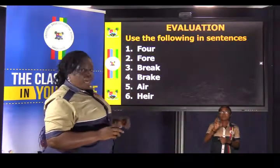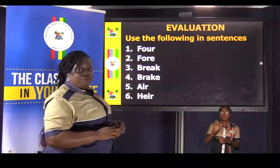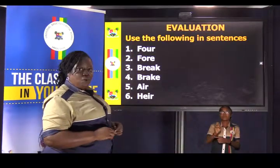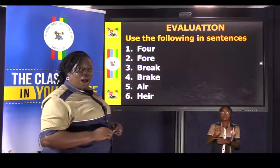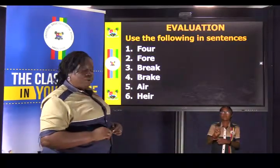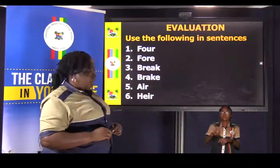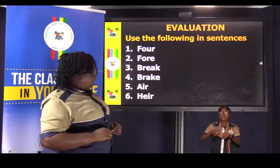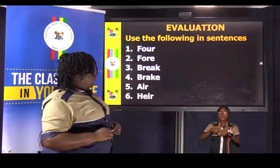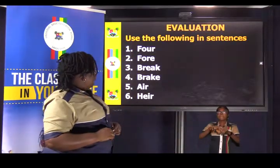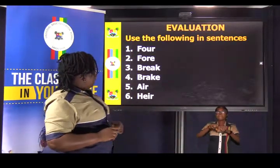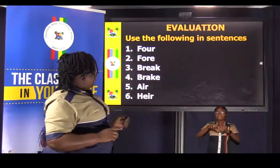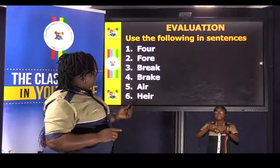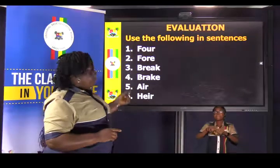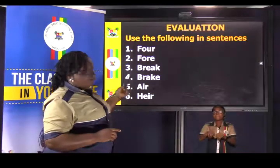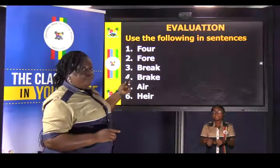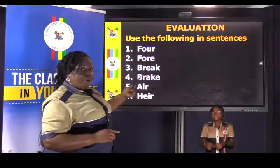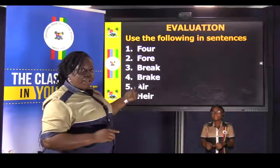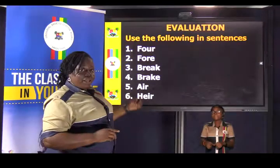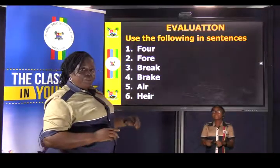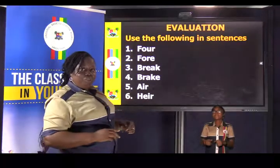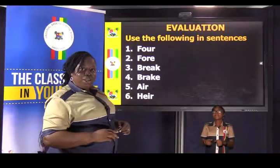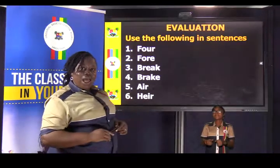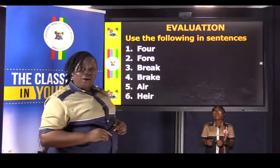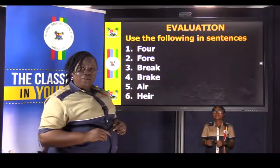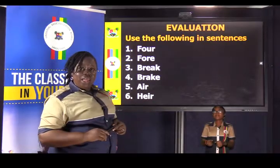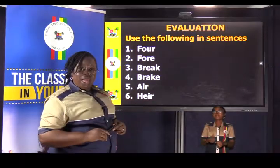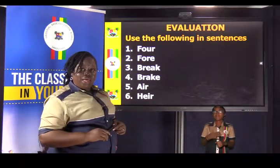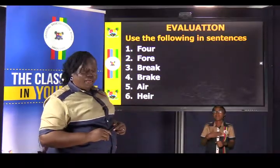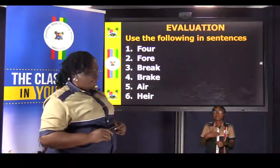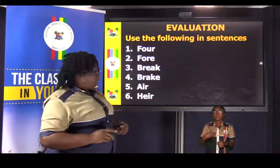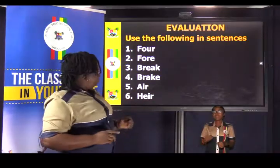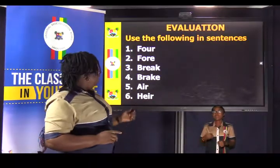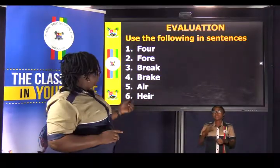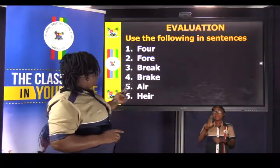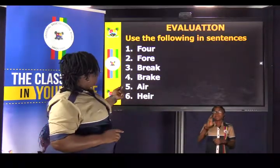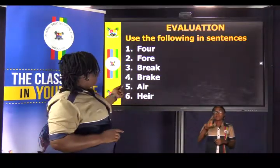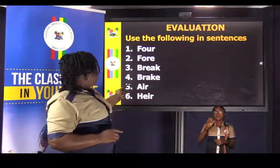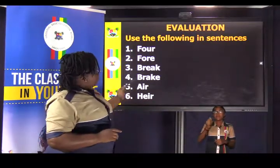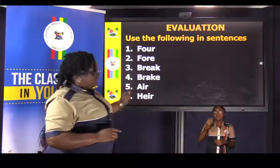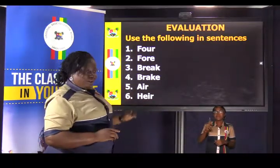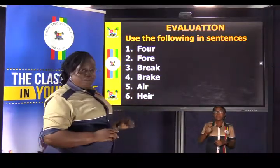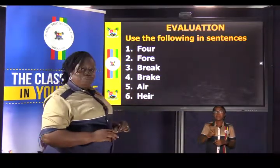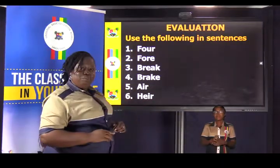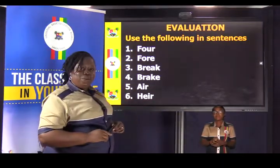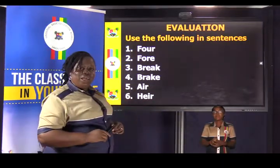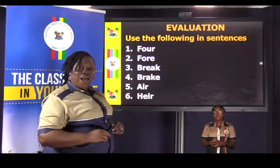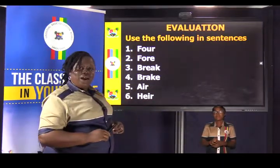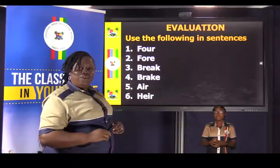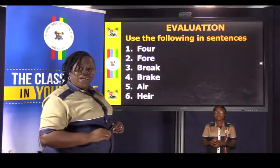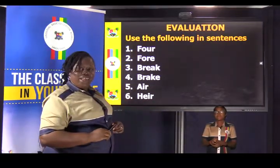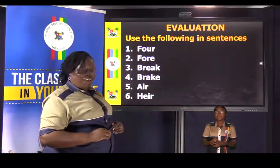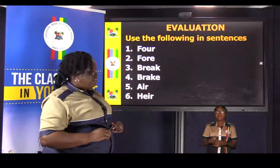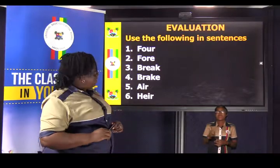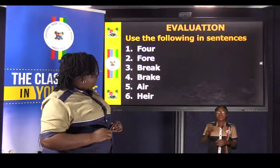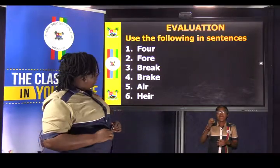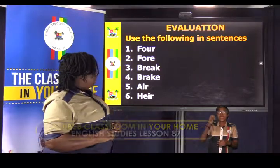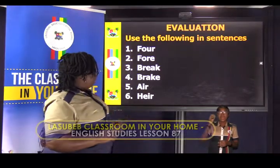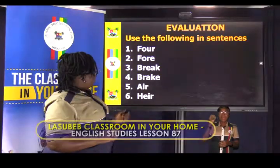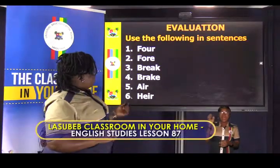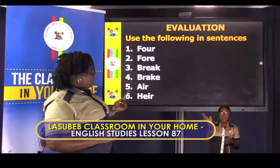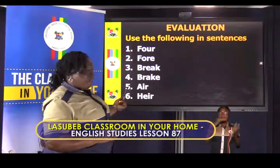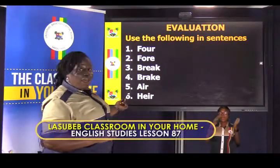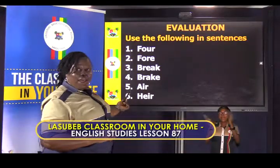For, F-O-R-E. Break, B-R-E-A-K. Break,